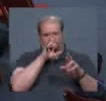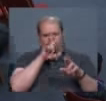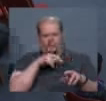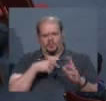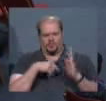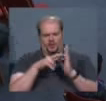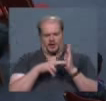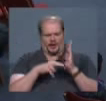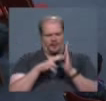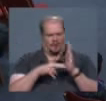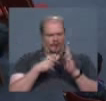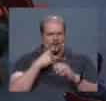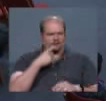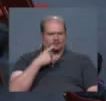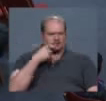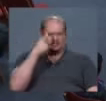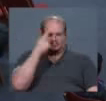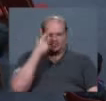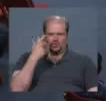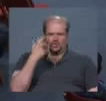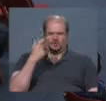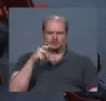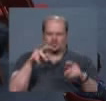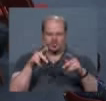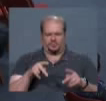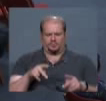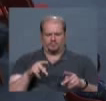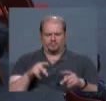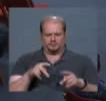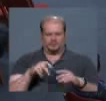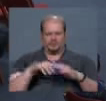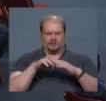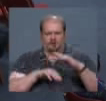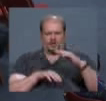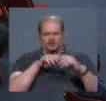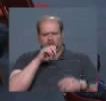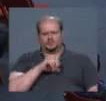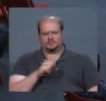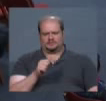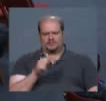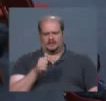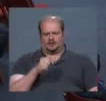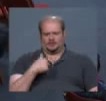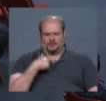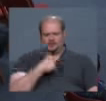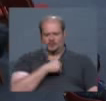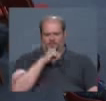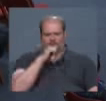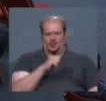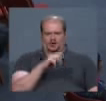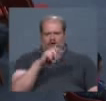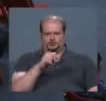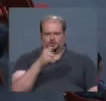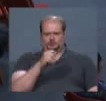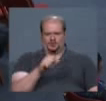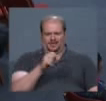read said that because the person was under 10 years old, that we didn't do